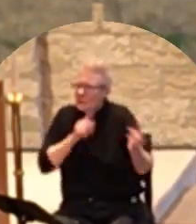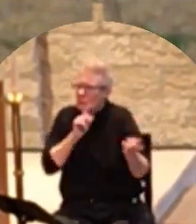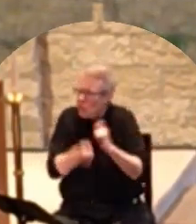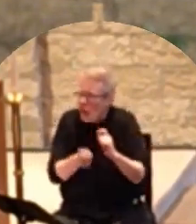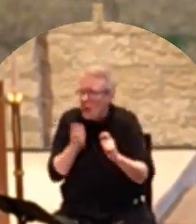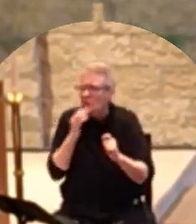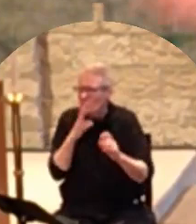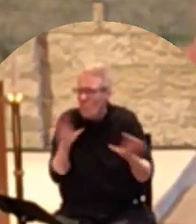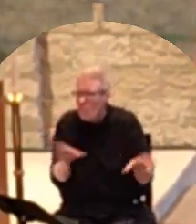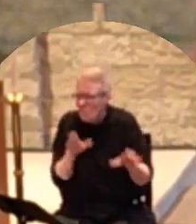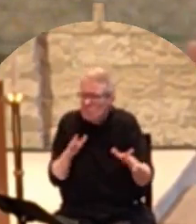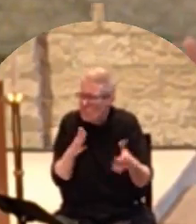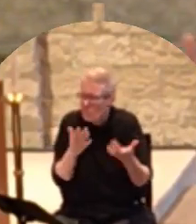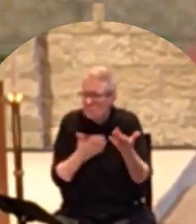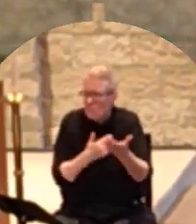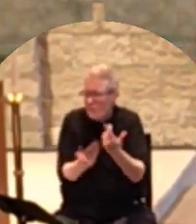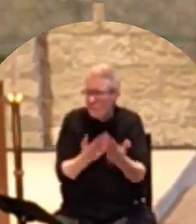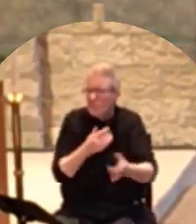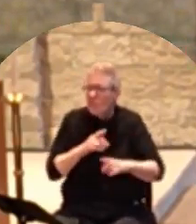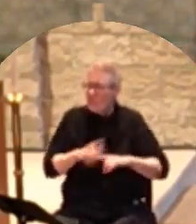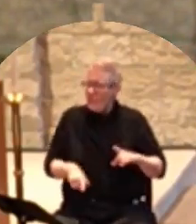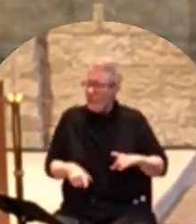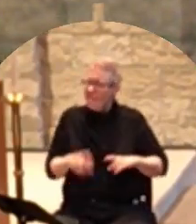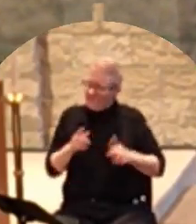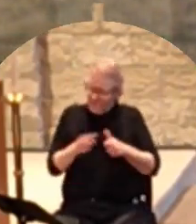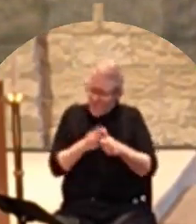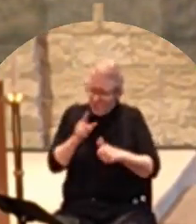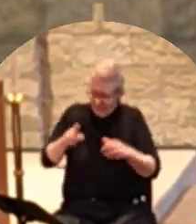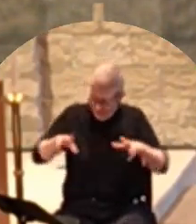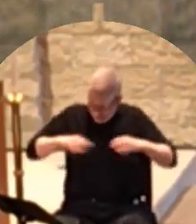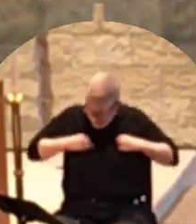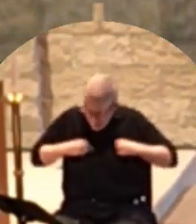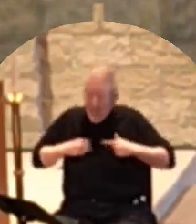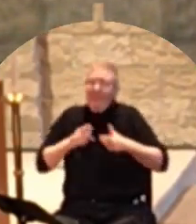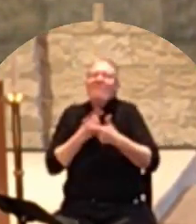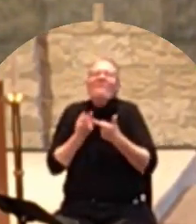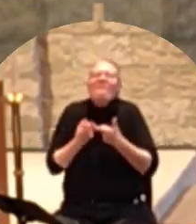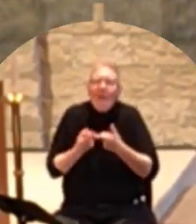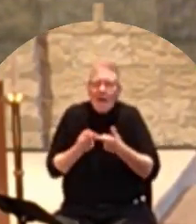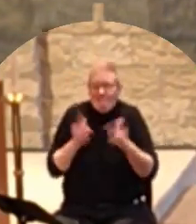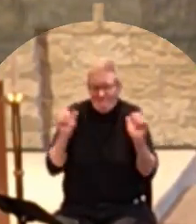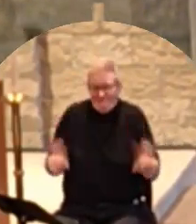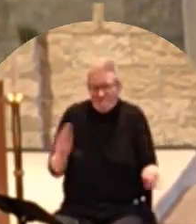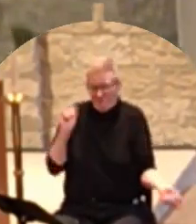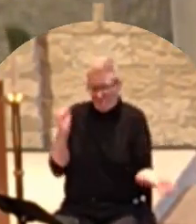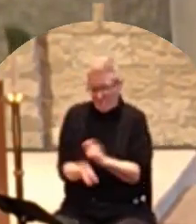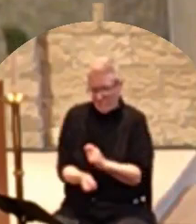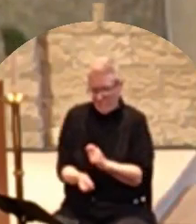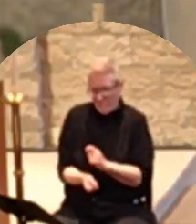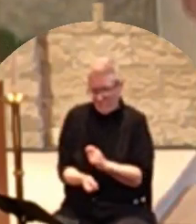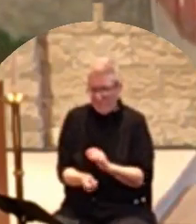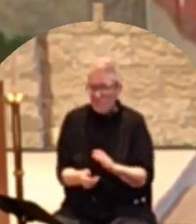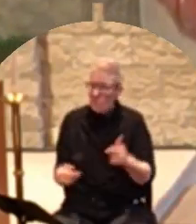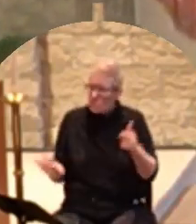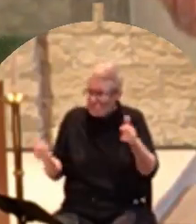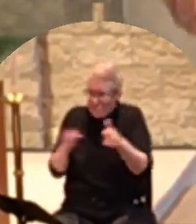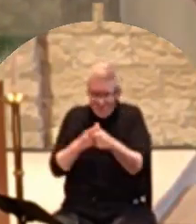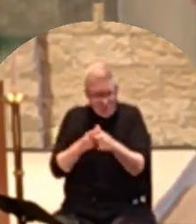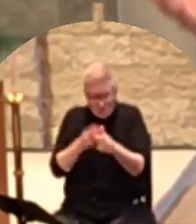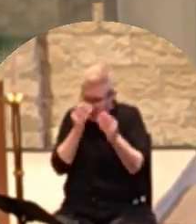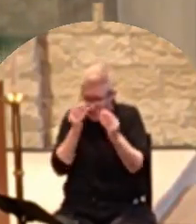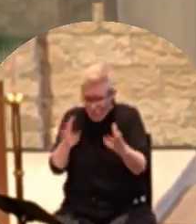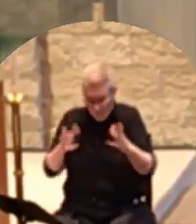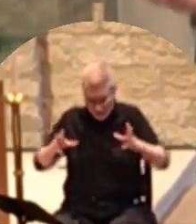begin to change it. So, my dear friends, let's take this opportunity to know that acceptance is the key.